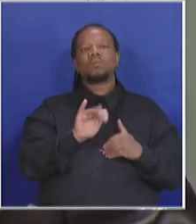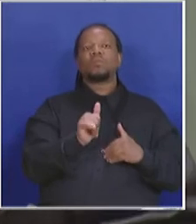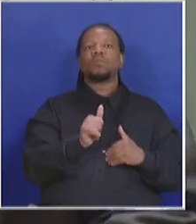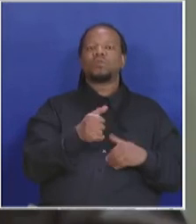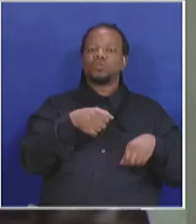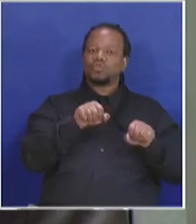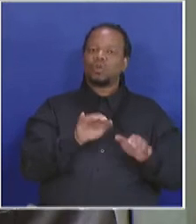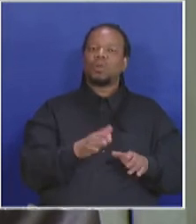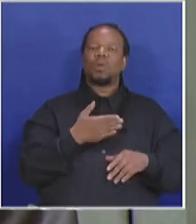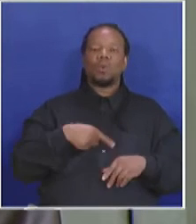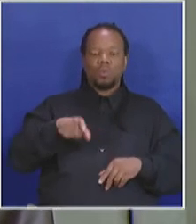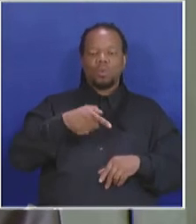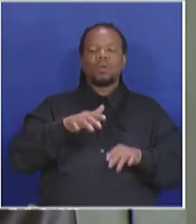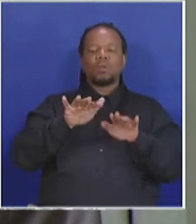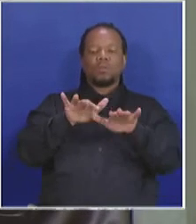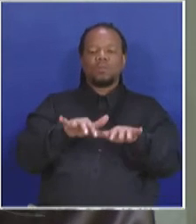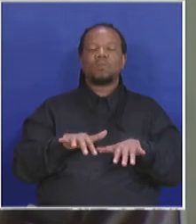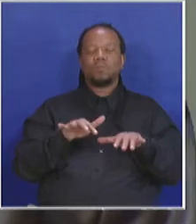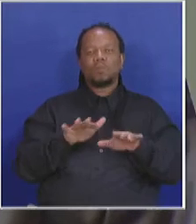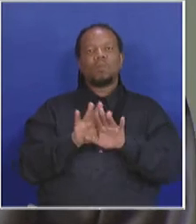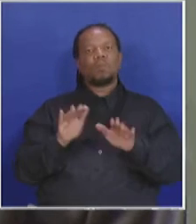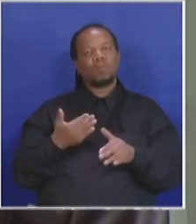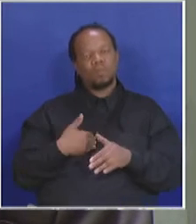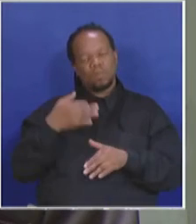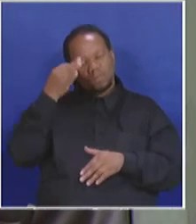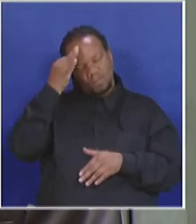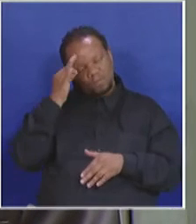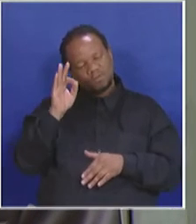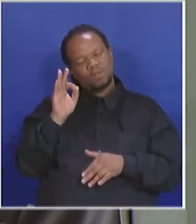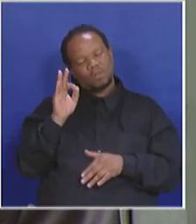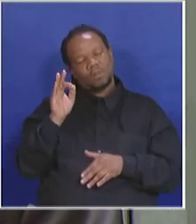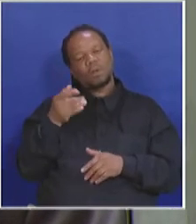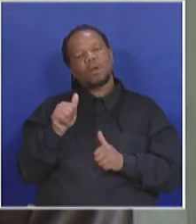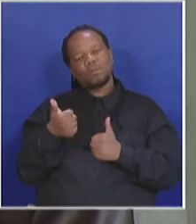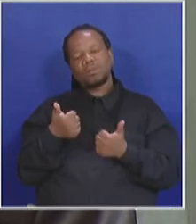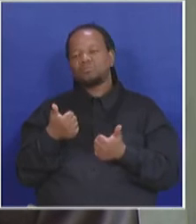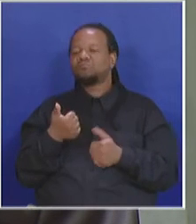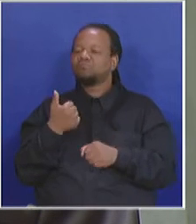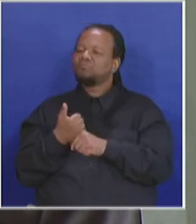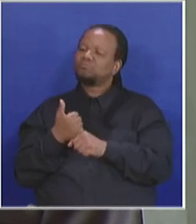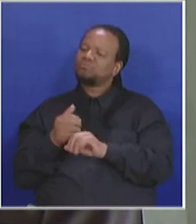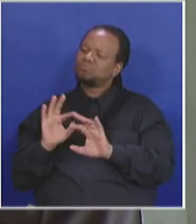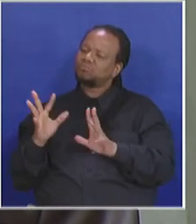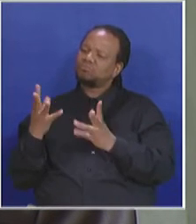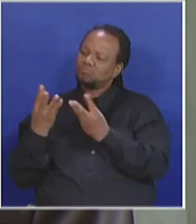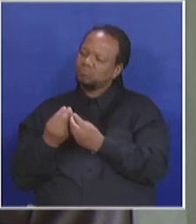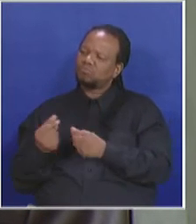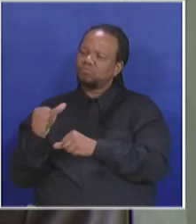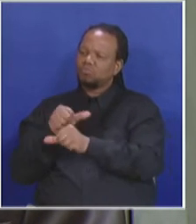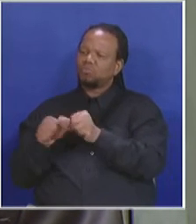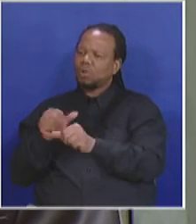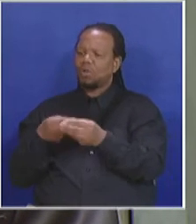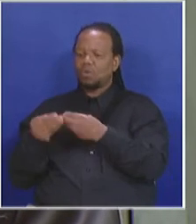legislature, we are confident that our provincial government is in the right track on addressing socio-economic challenges in the Northwest